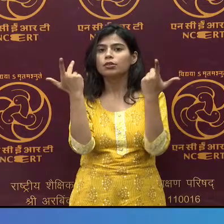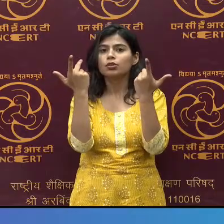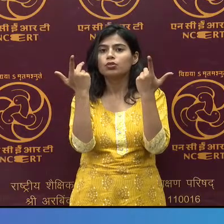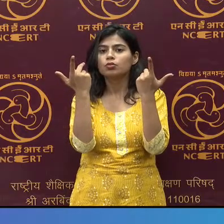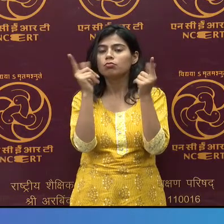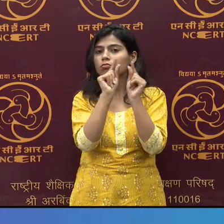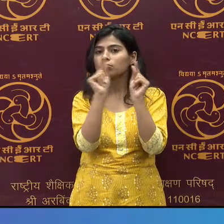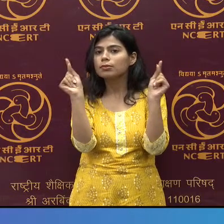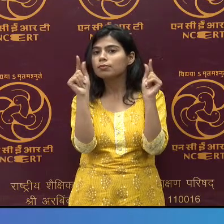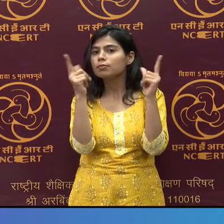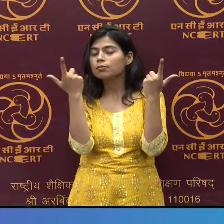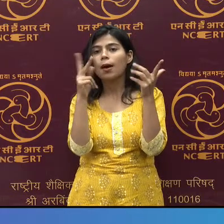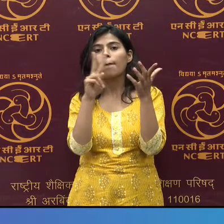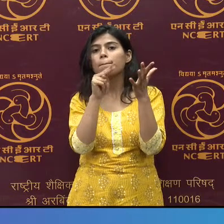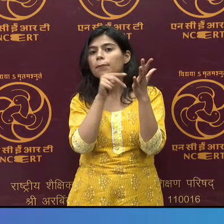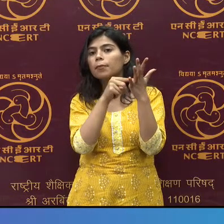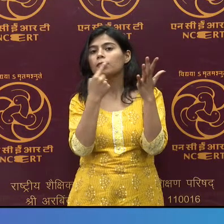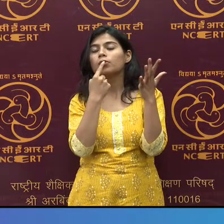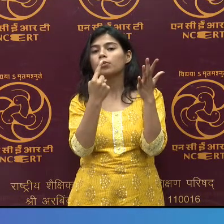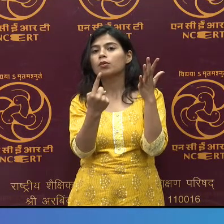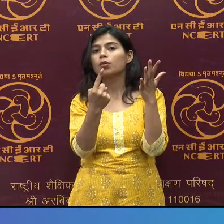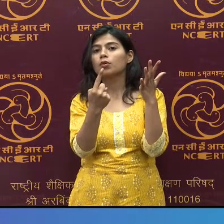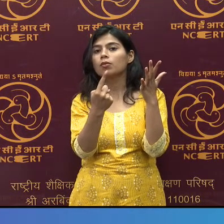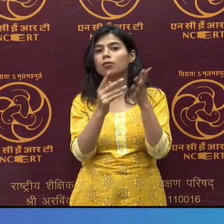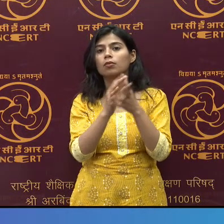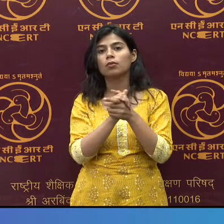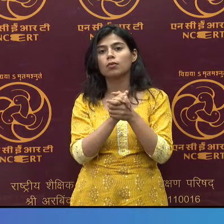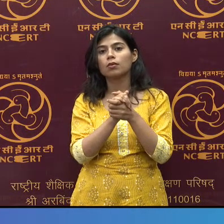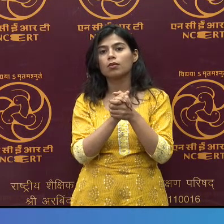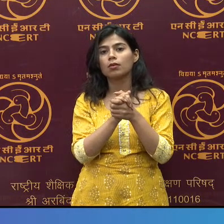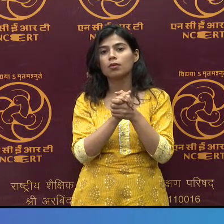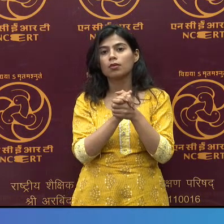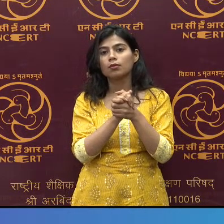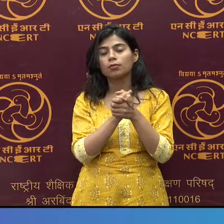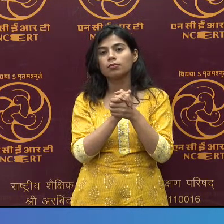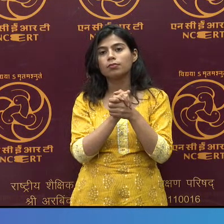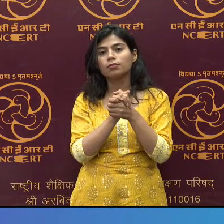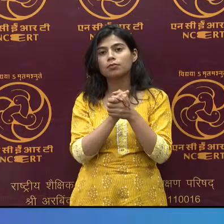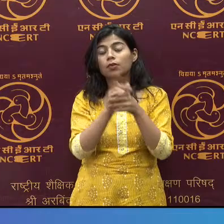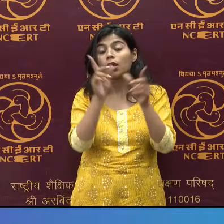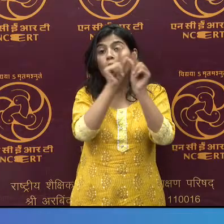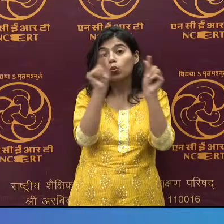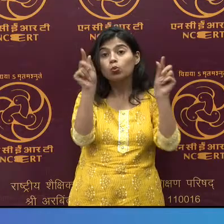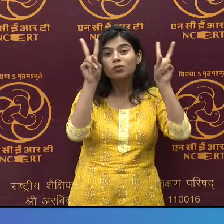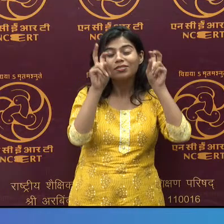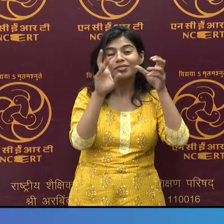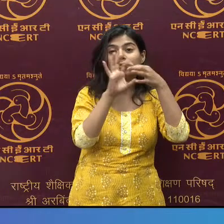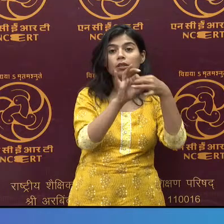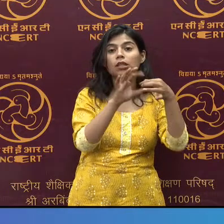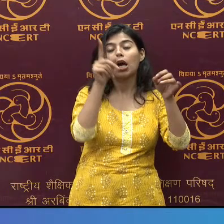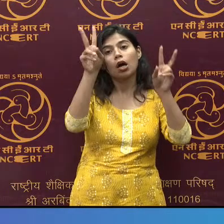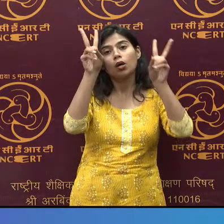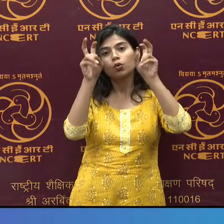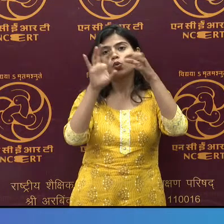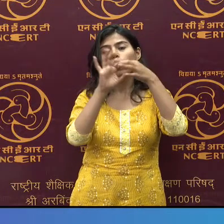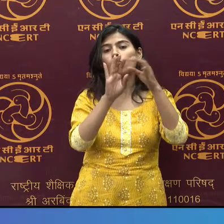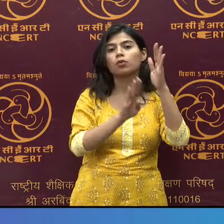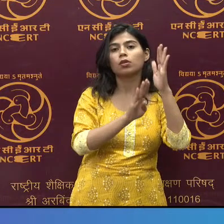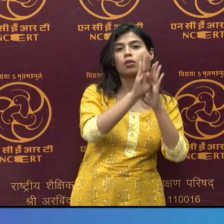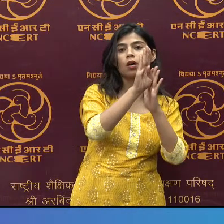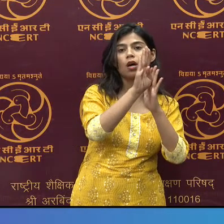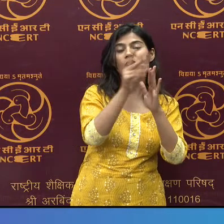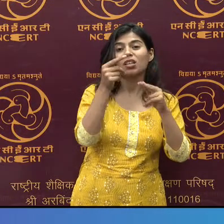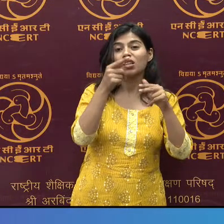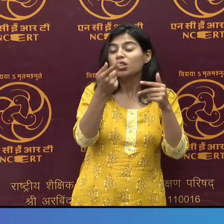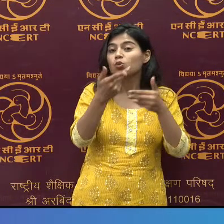go. What it is telling? There is exploitation of the students. So title is very clear, coaching institutes